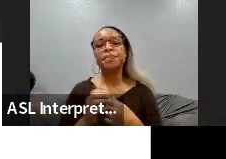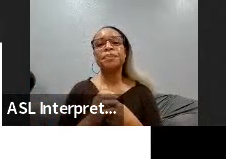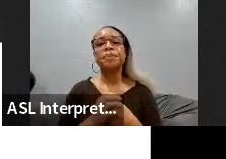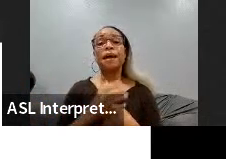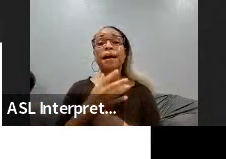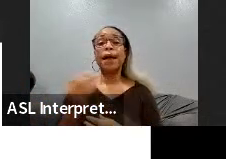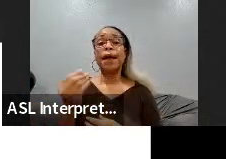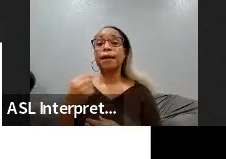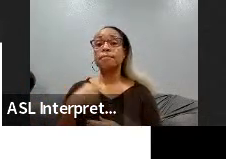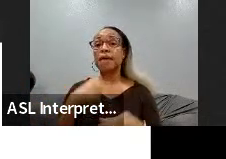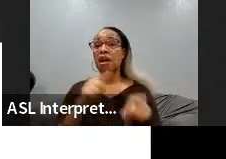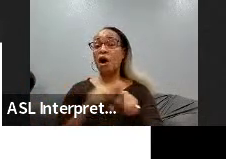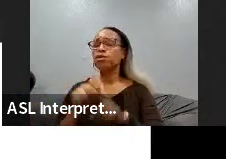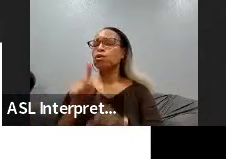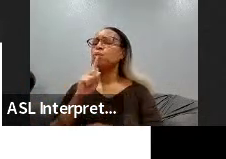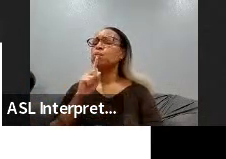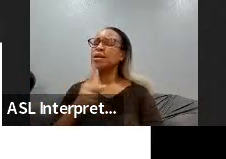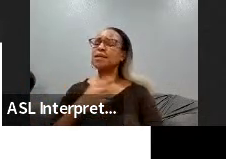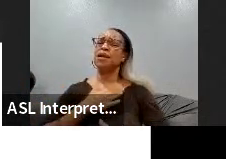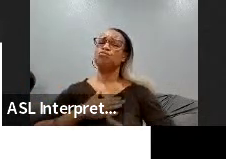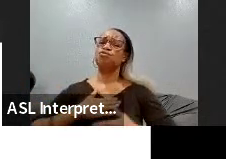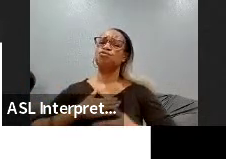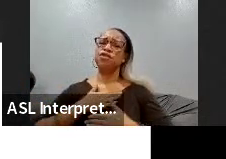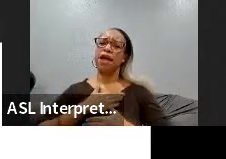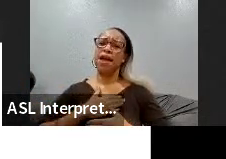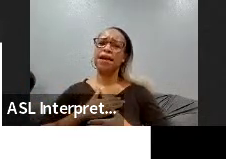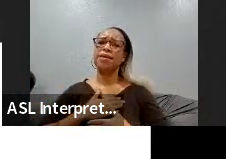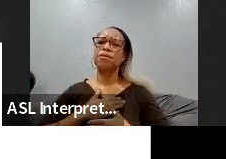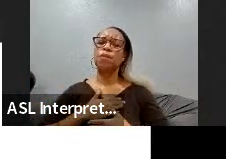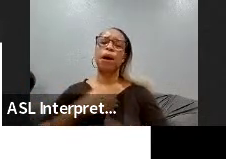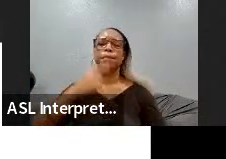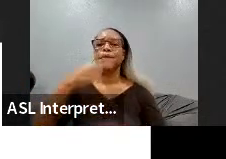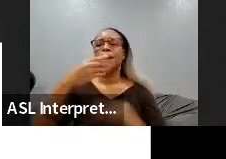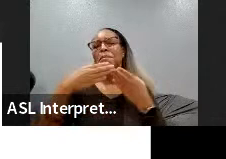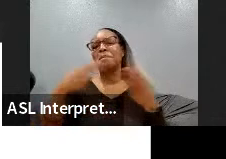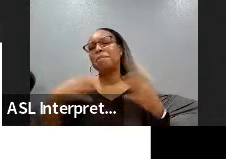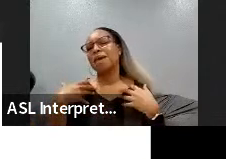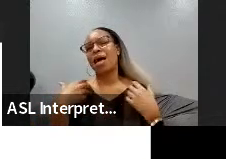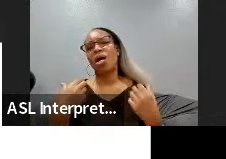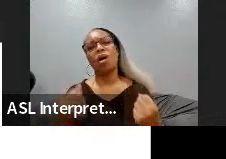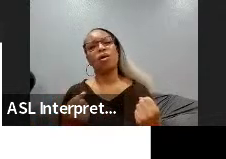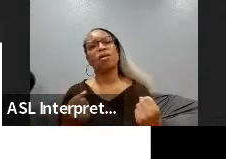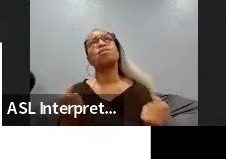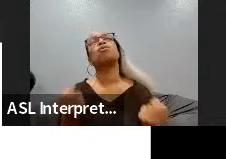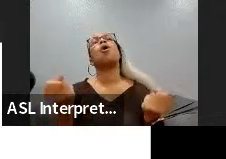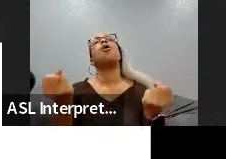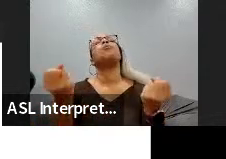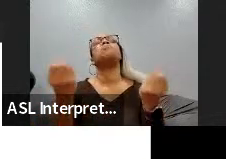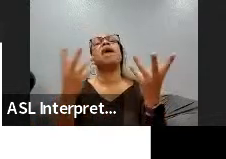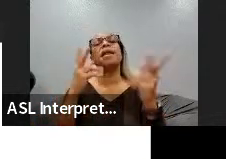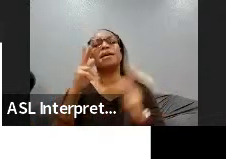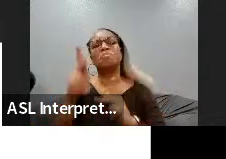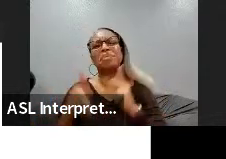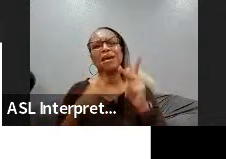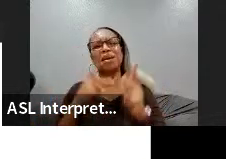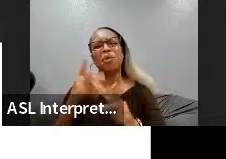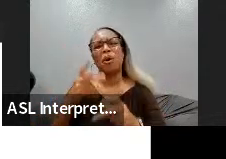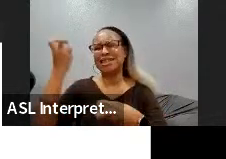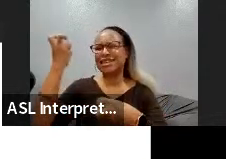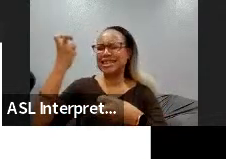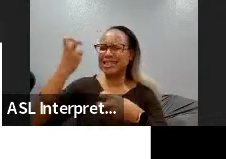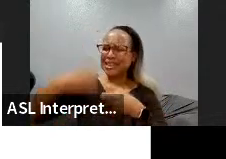I also really appreciate, public health has to deal with so many people and so many hard things,